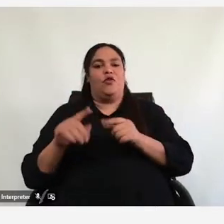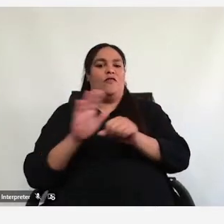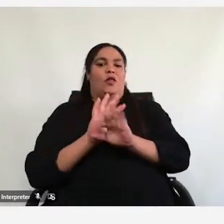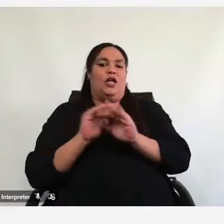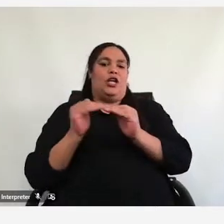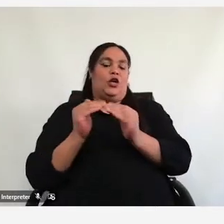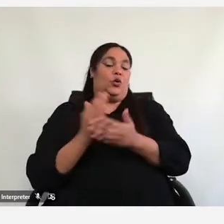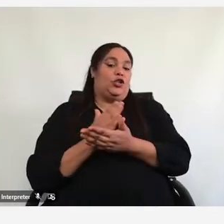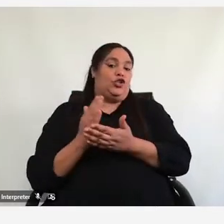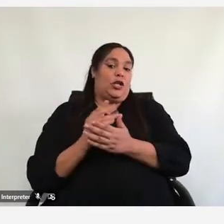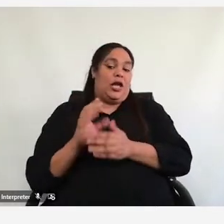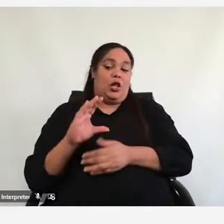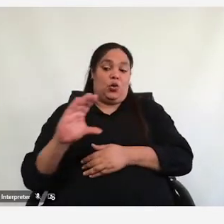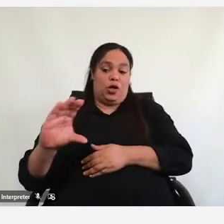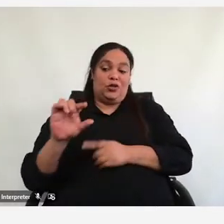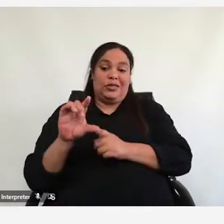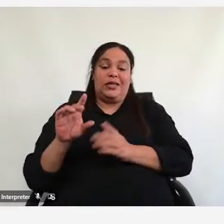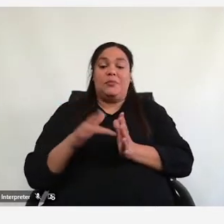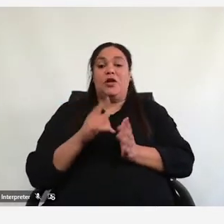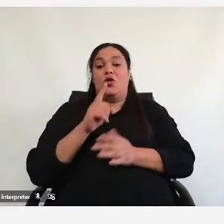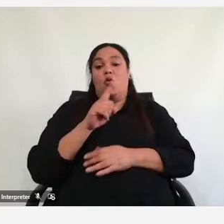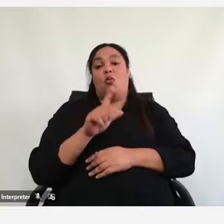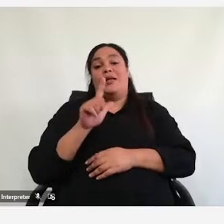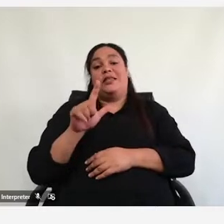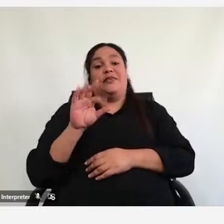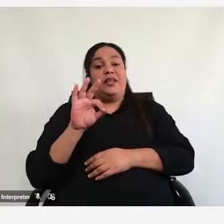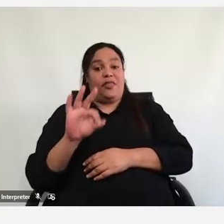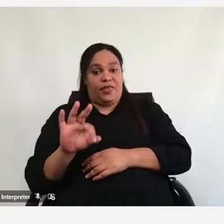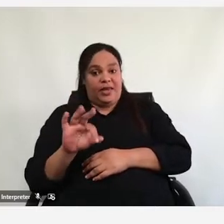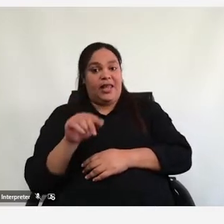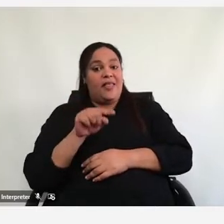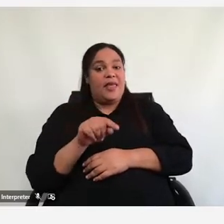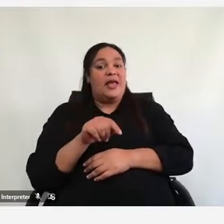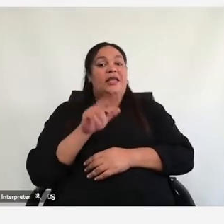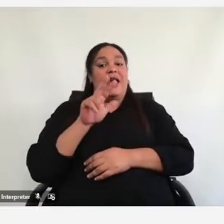share allocation. That is page 173. That is an